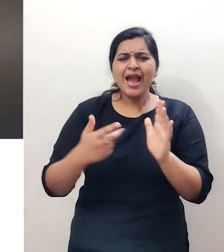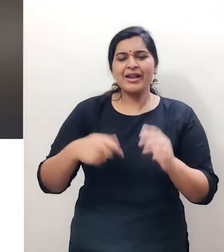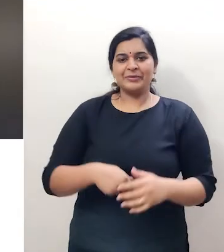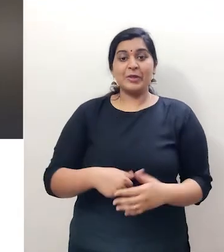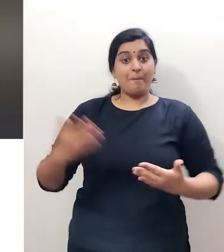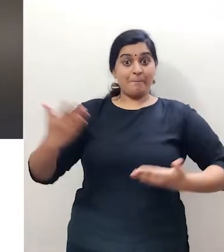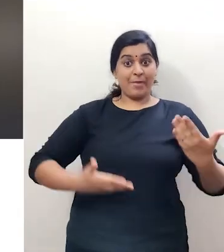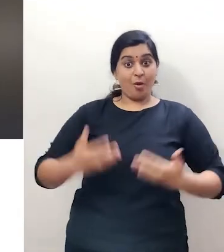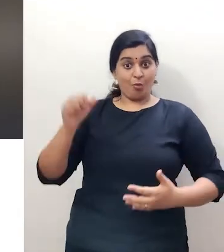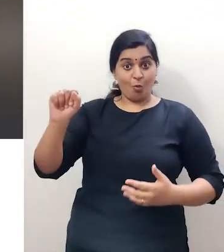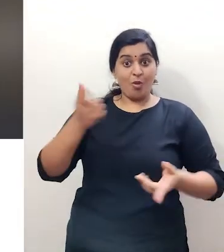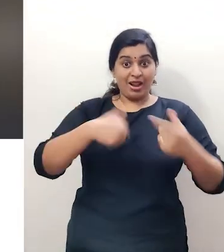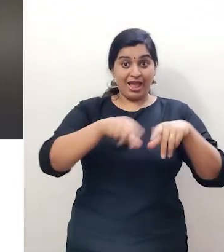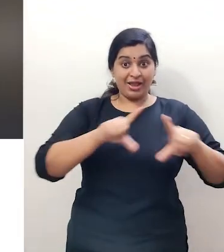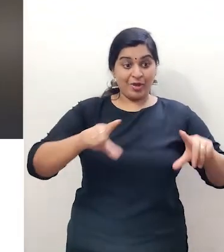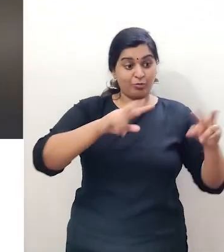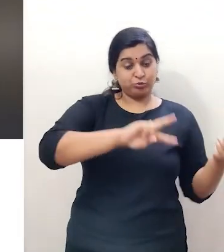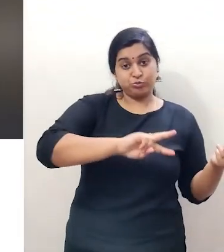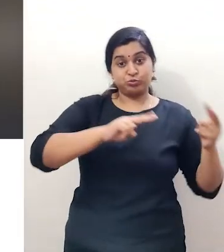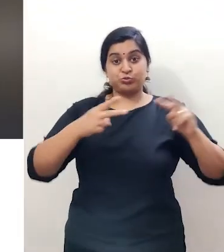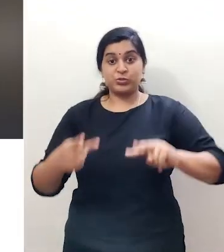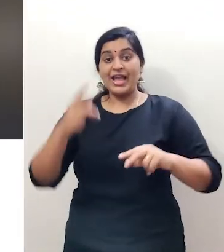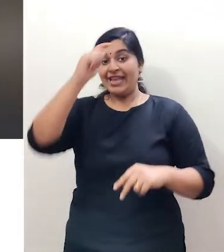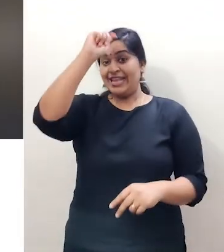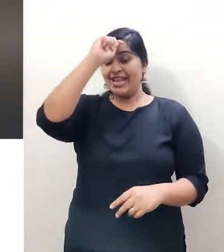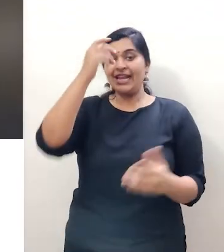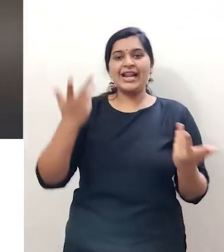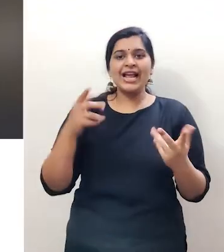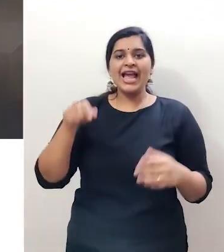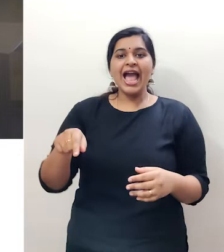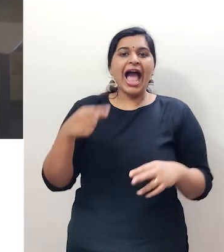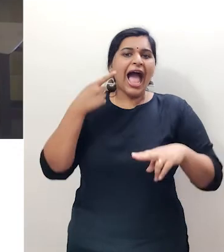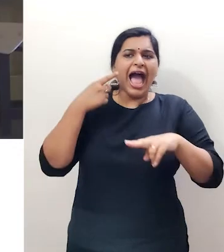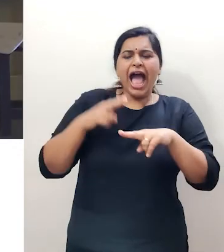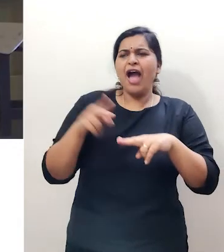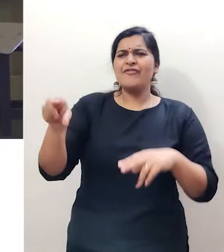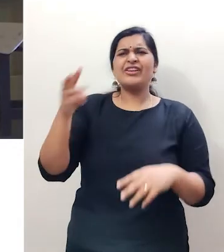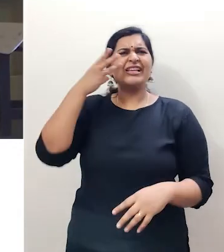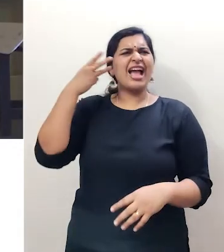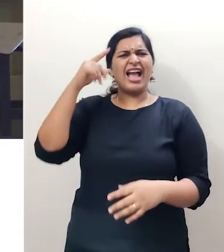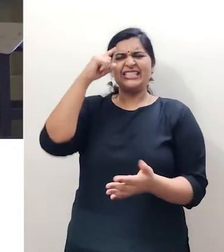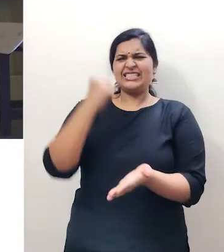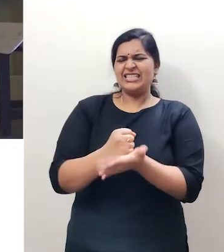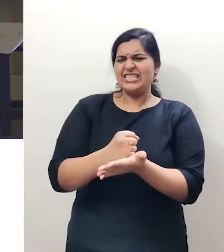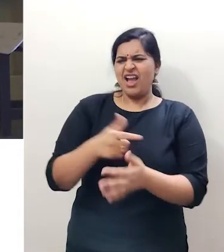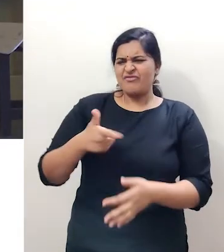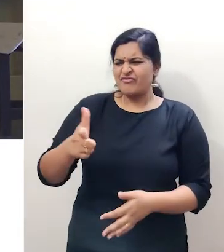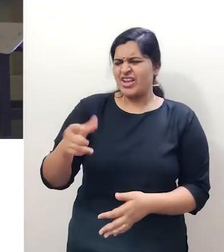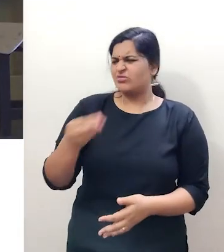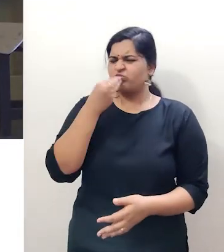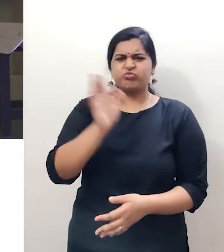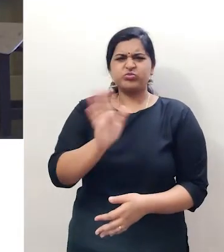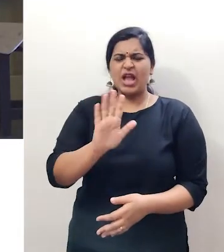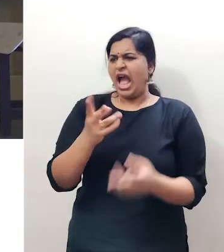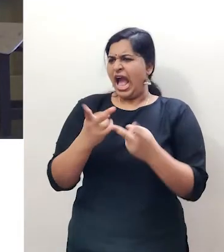mach khabo na, ash chhobo na, kashi jao, which translates into English as a cat taking the vow that